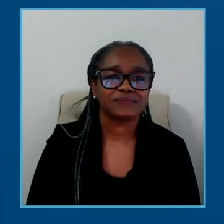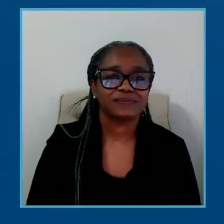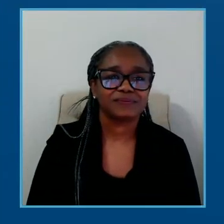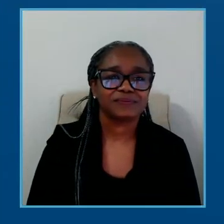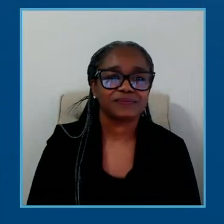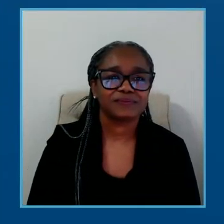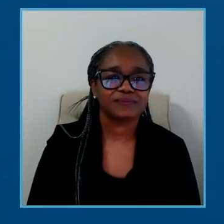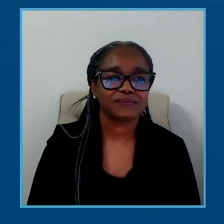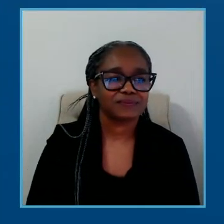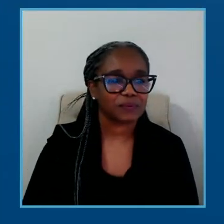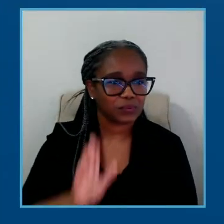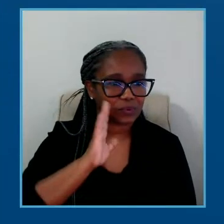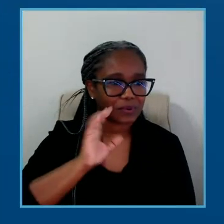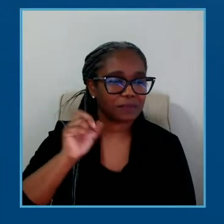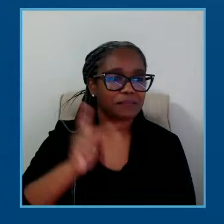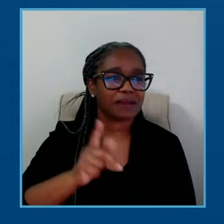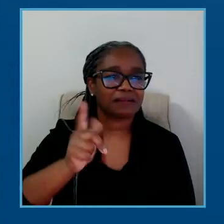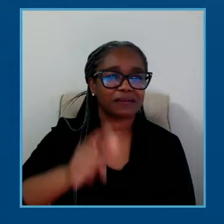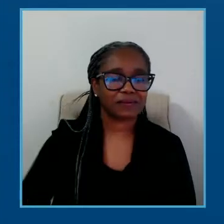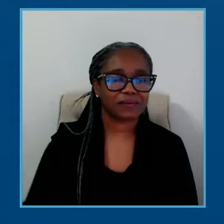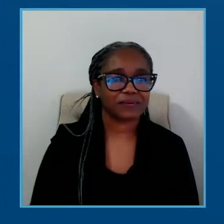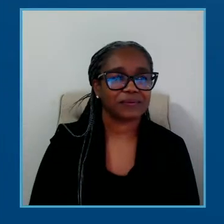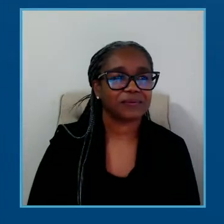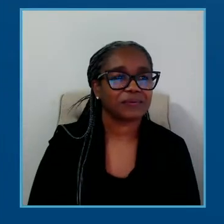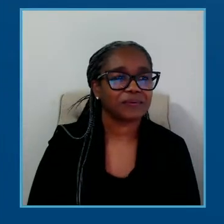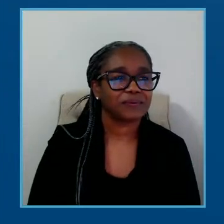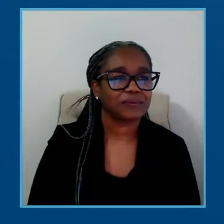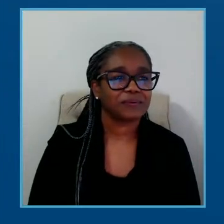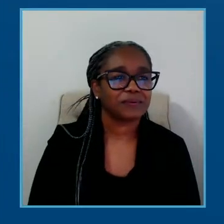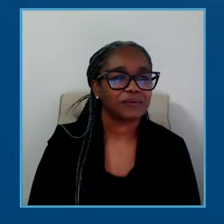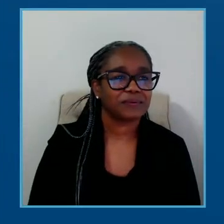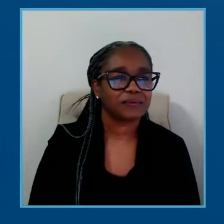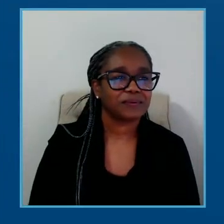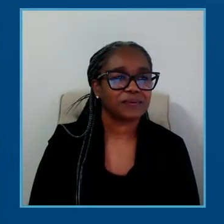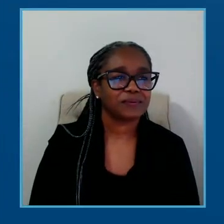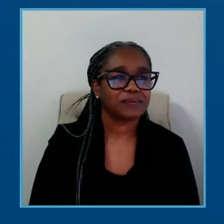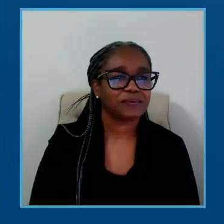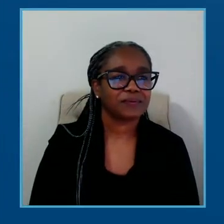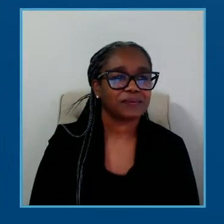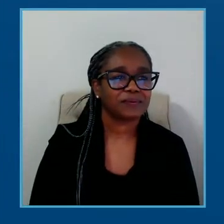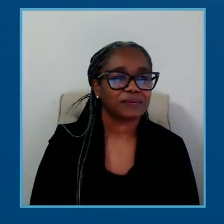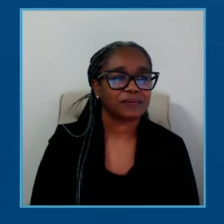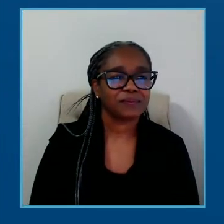We'll come back. Ms. Hernandez-Matz?